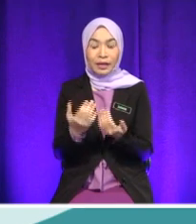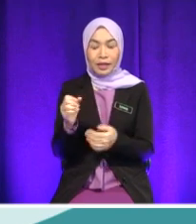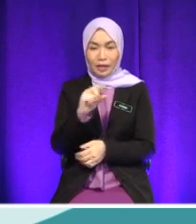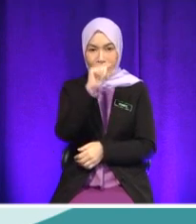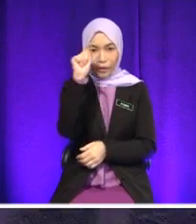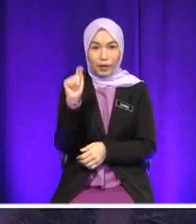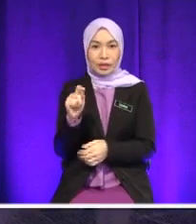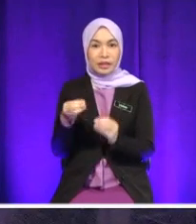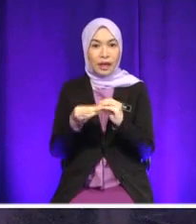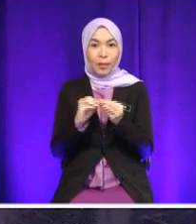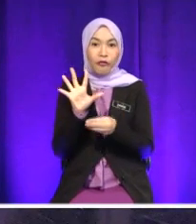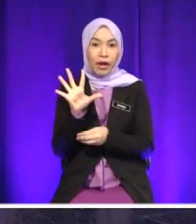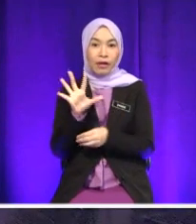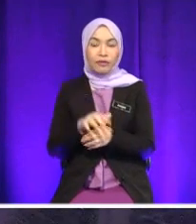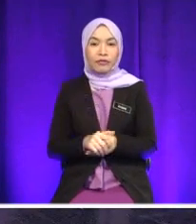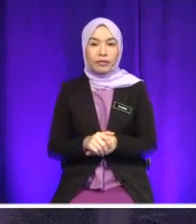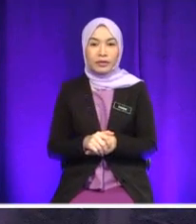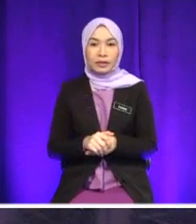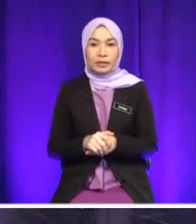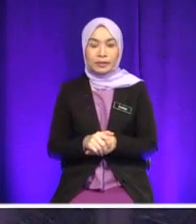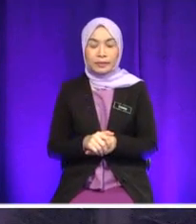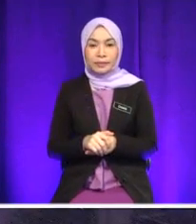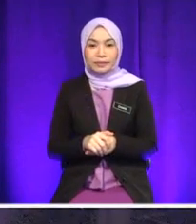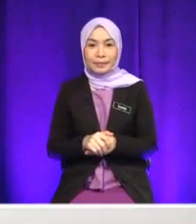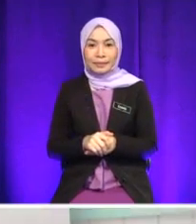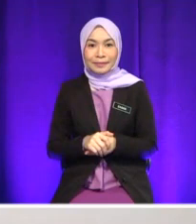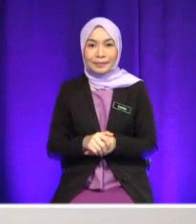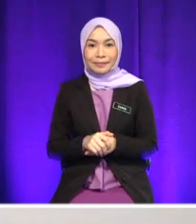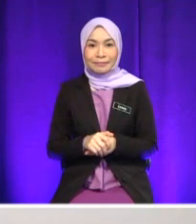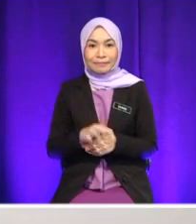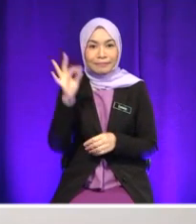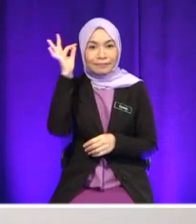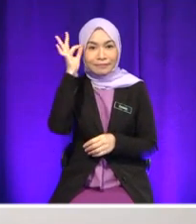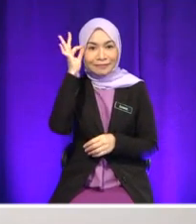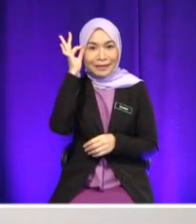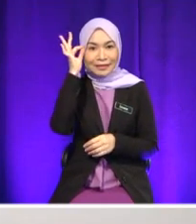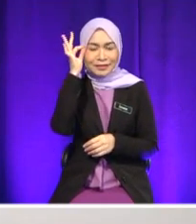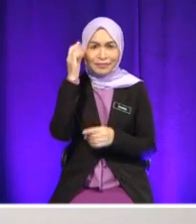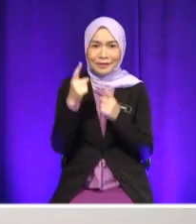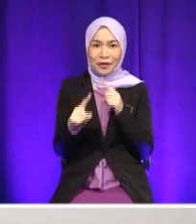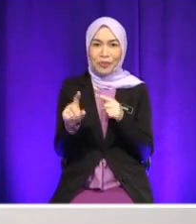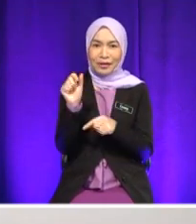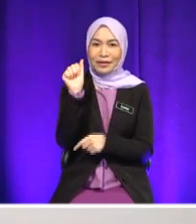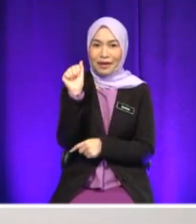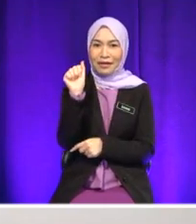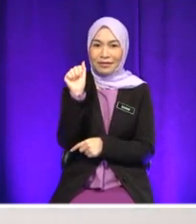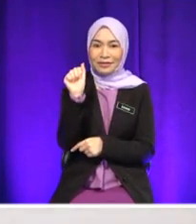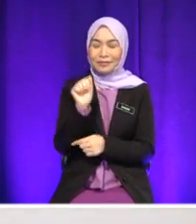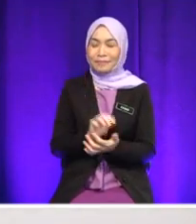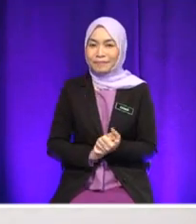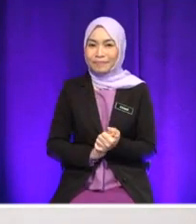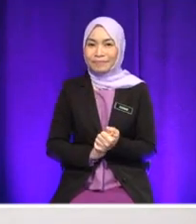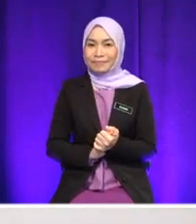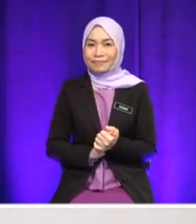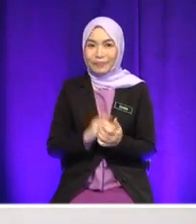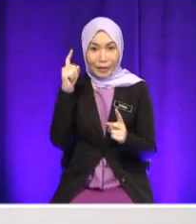Anyone? Fuliang? All right, Fuliang. What is your answer? I think it's A, agree completely. Agree completely.